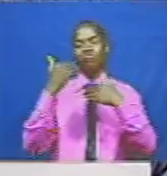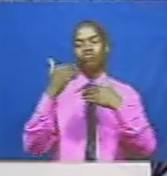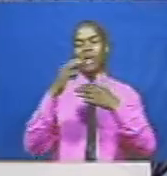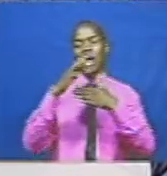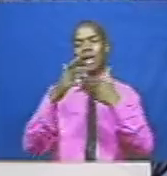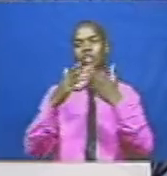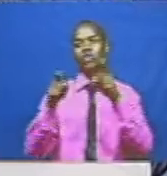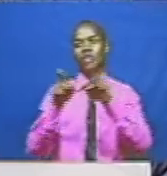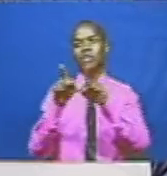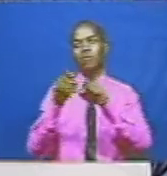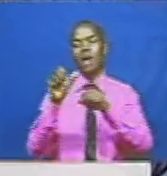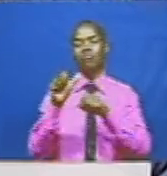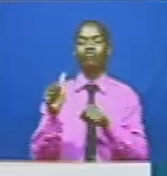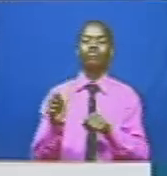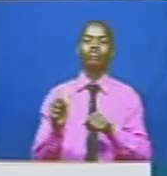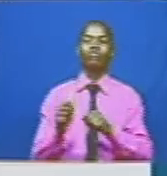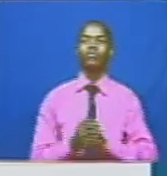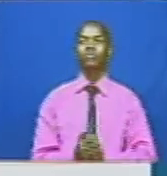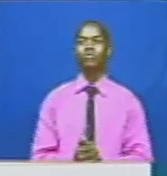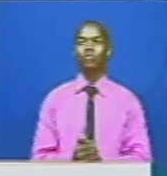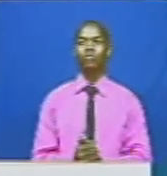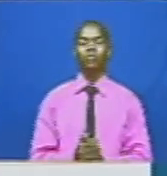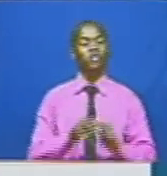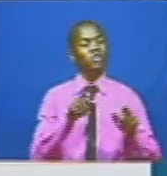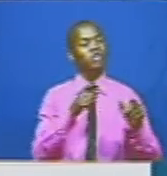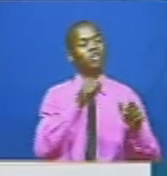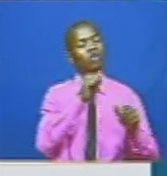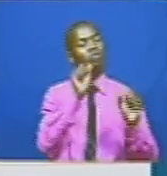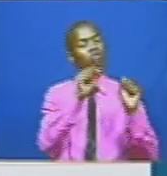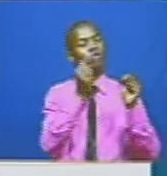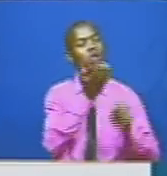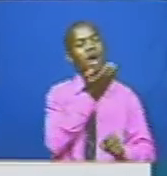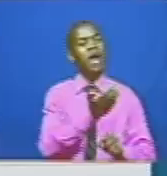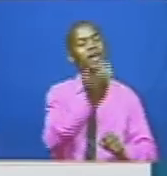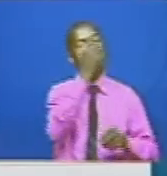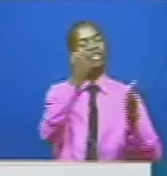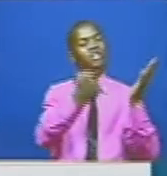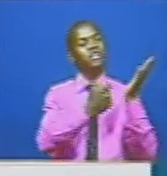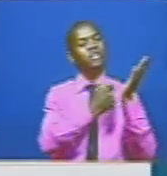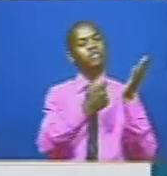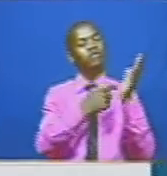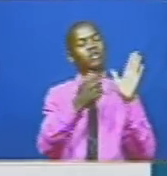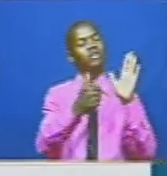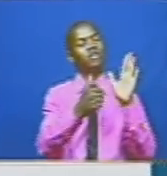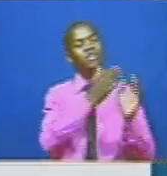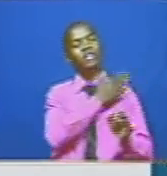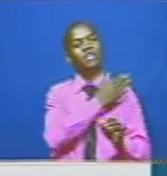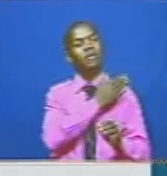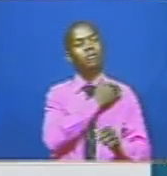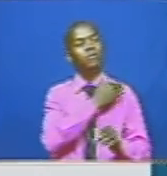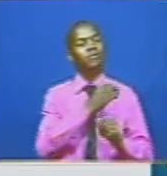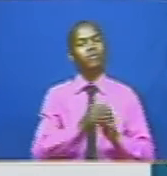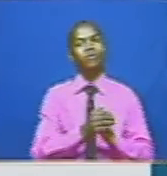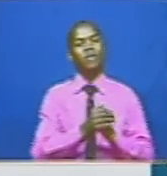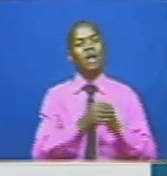and the rates, basically. We cannot ignore the presence of technological disruption. Yes, about true. Airbnb. Yes.